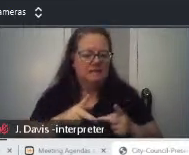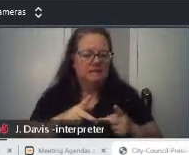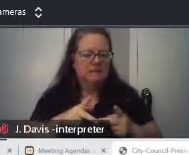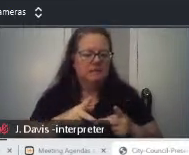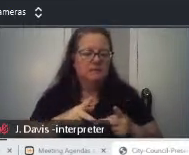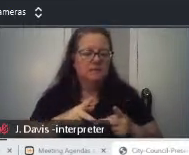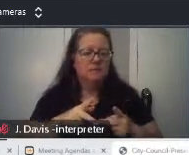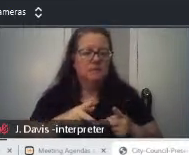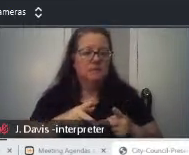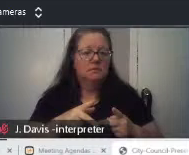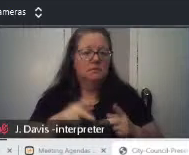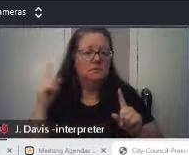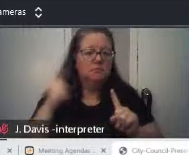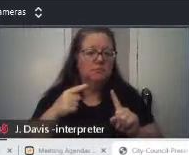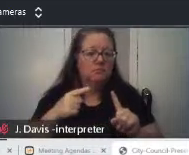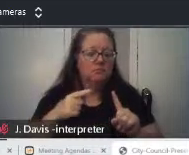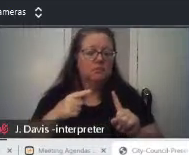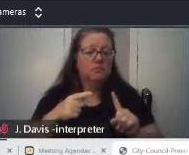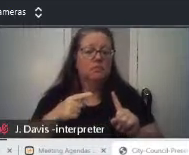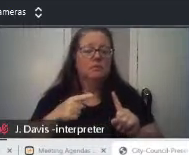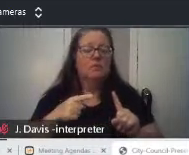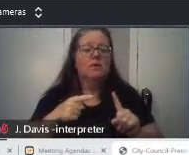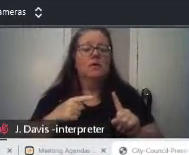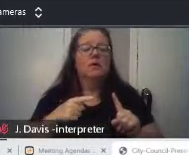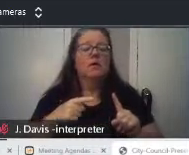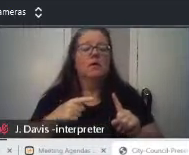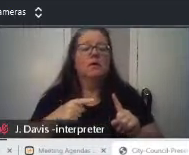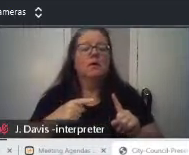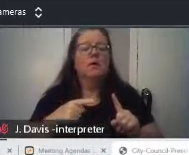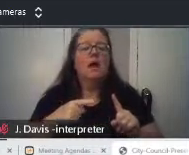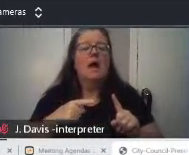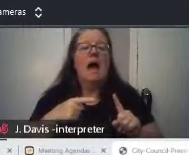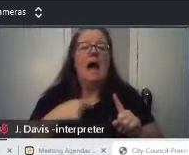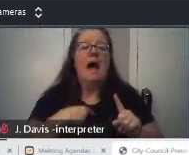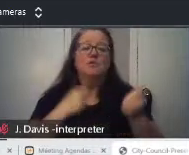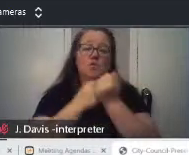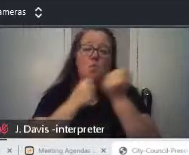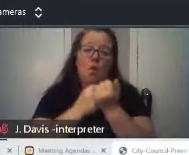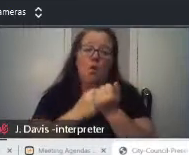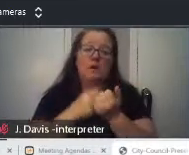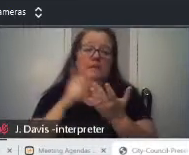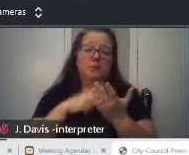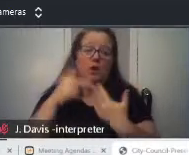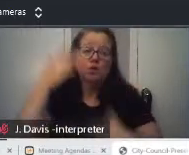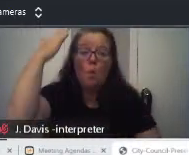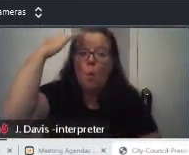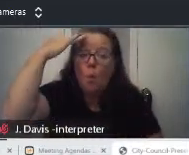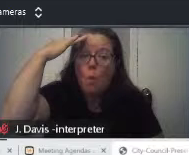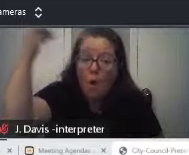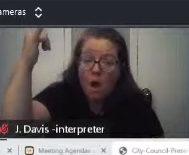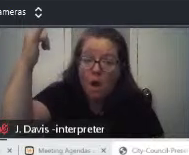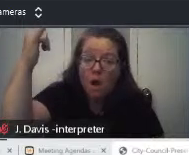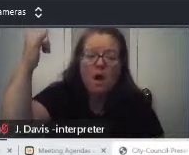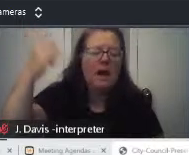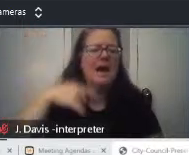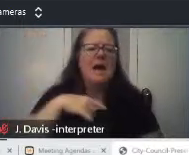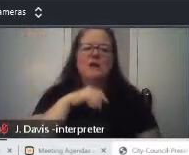ultimately, like Councilman Warren, I'm going to come down in favor of this project because I really have no